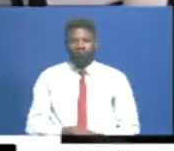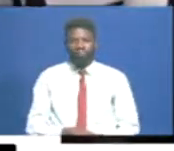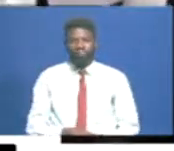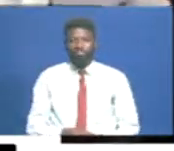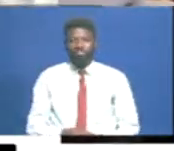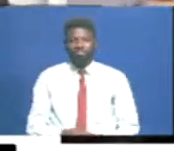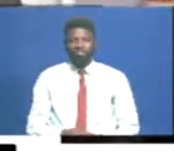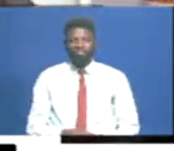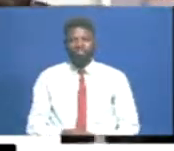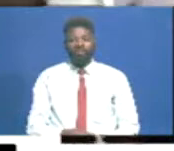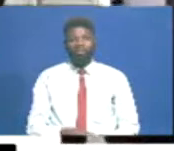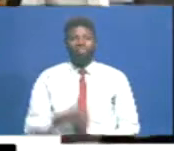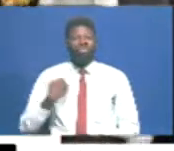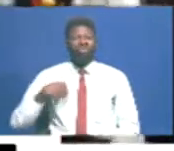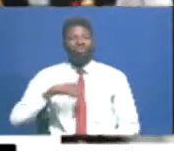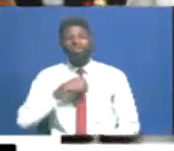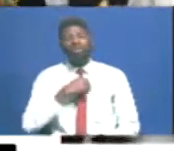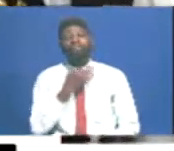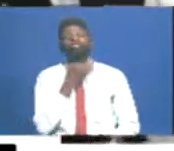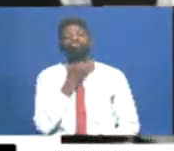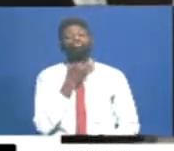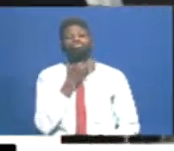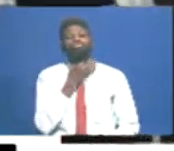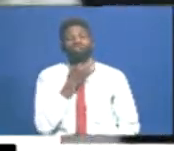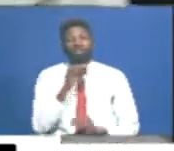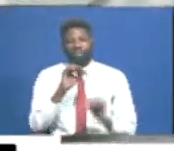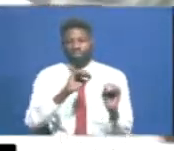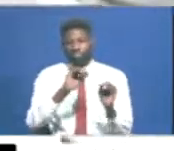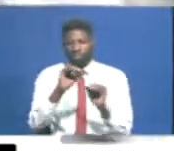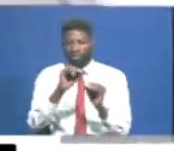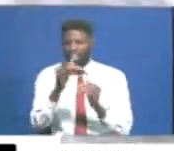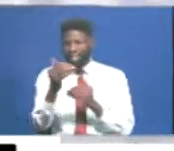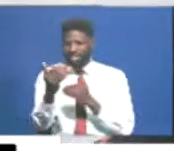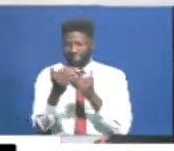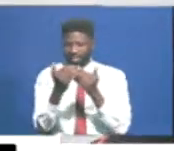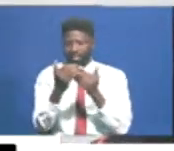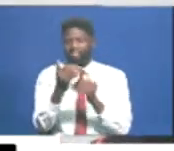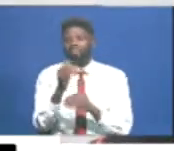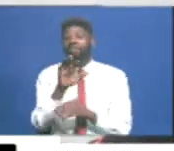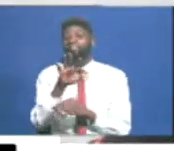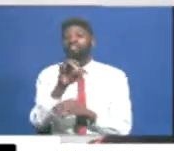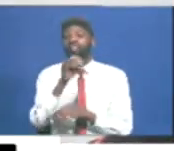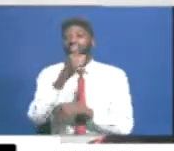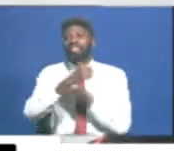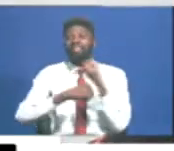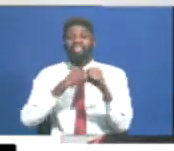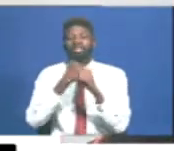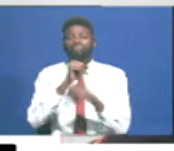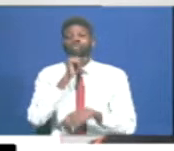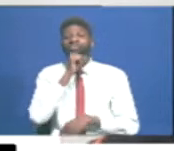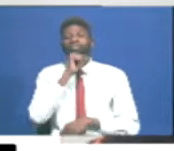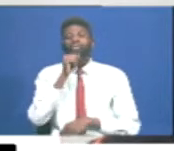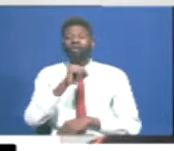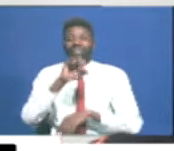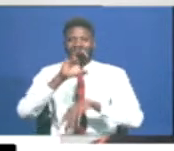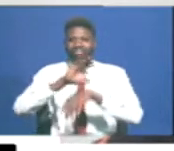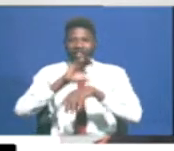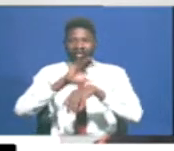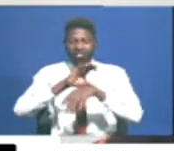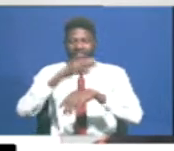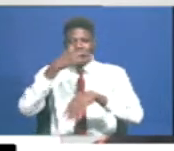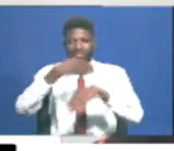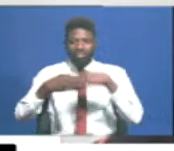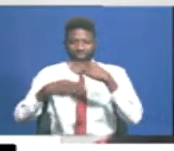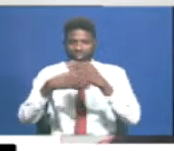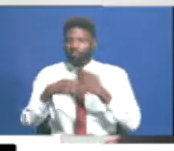Our curiosity draws us near the 50-year-old direct church building. It has happened many times in these diocese. Churches have